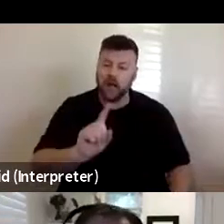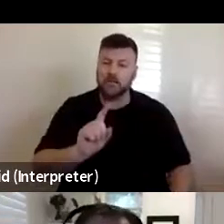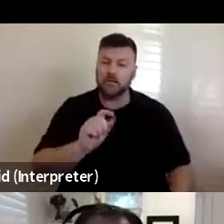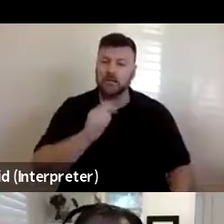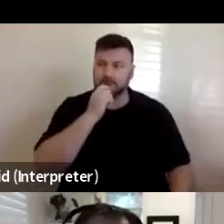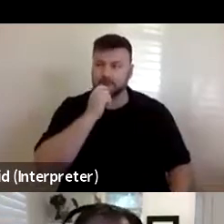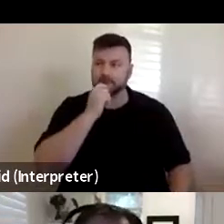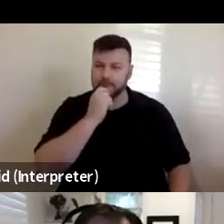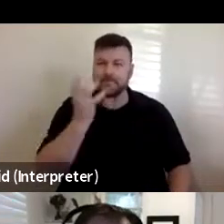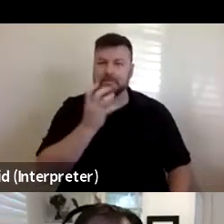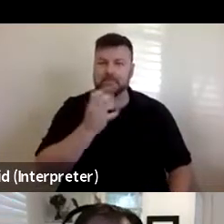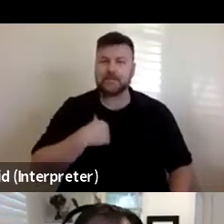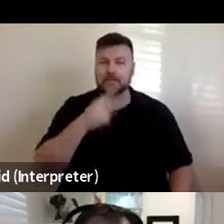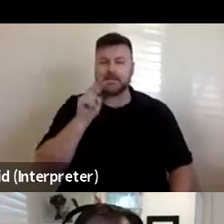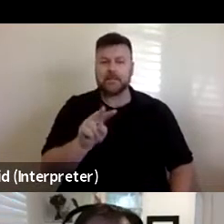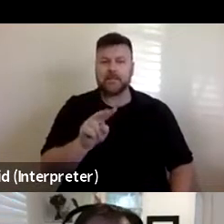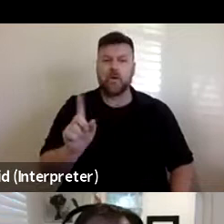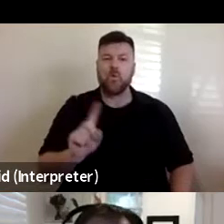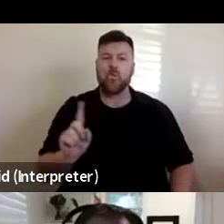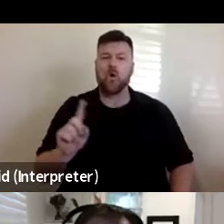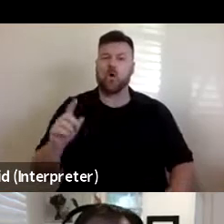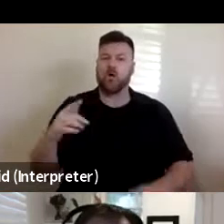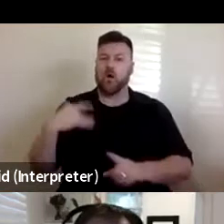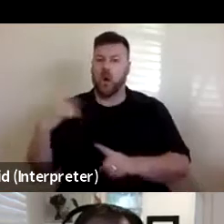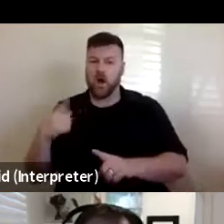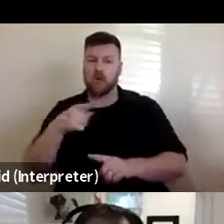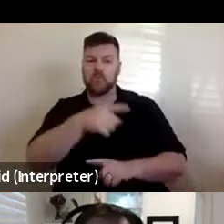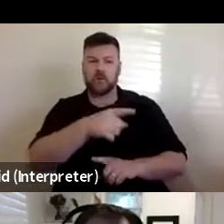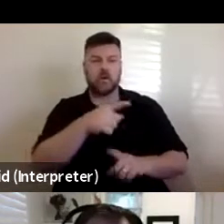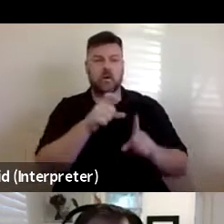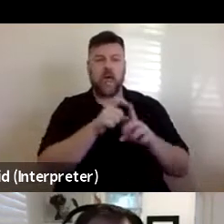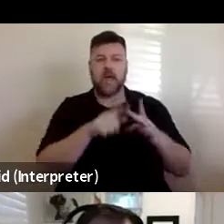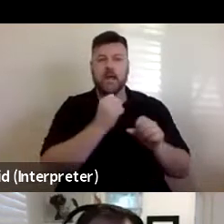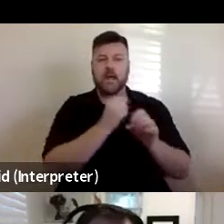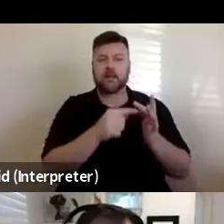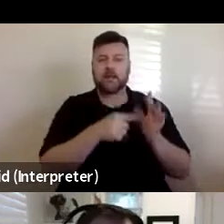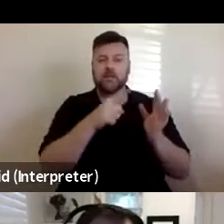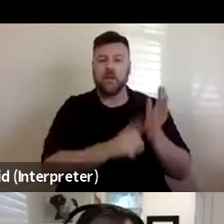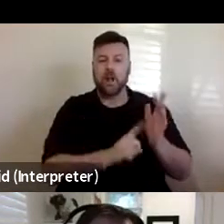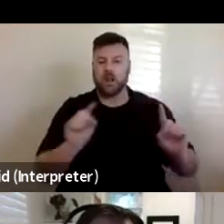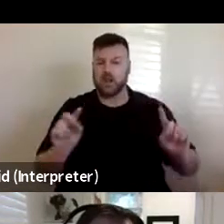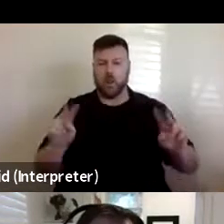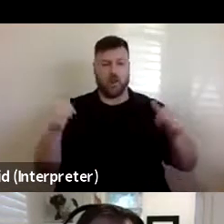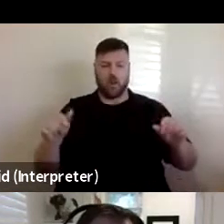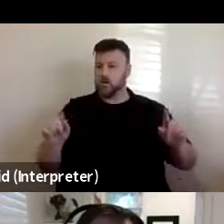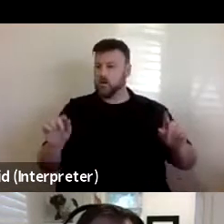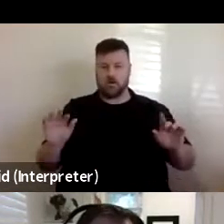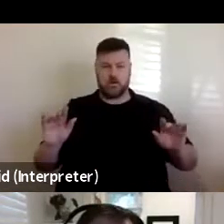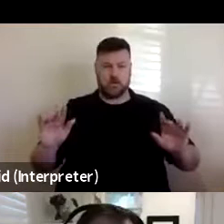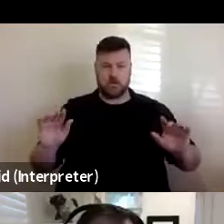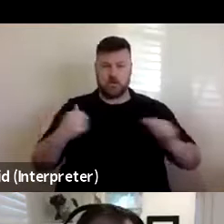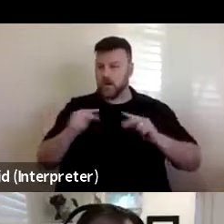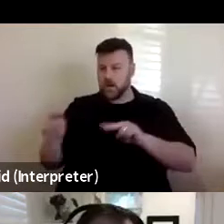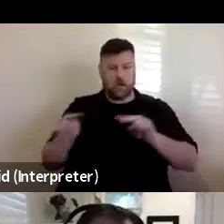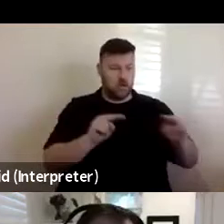those parallels between what a live week looks like and what a digital week looks like. And where they, you